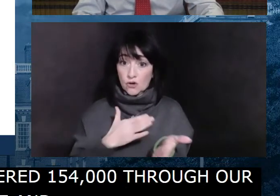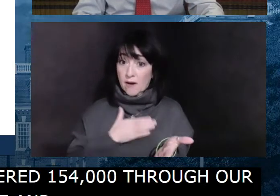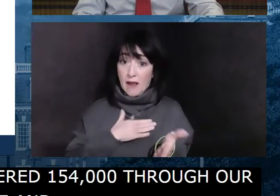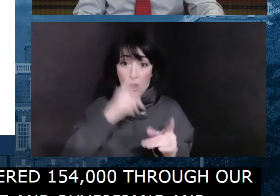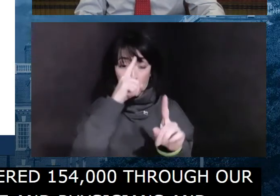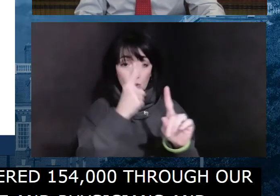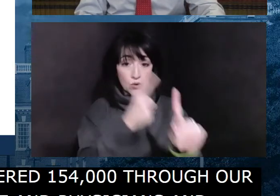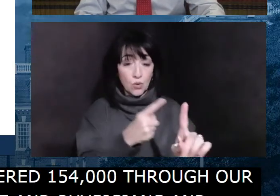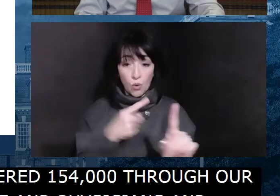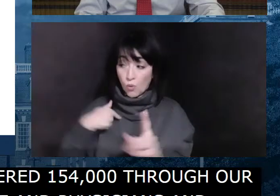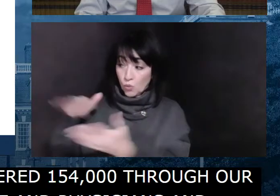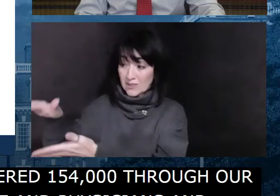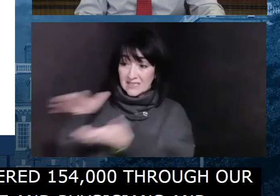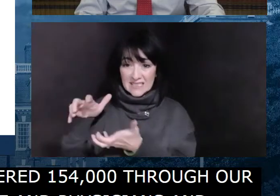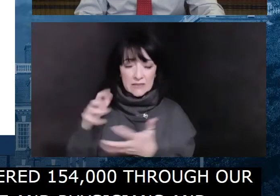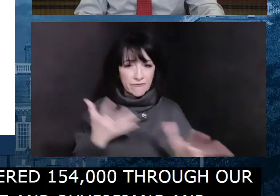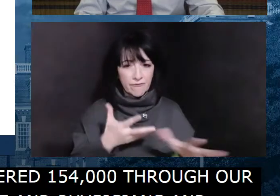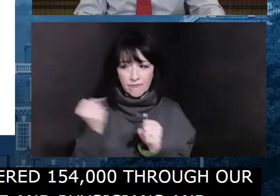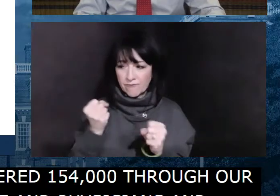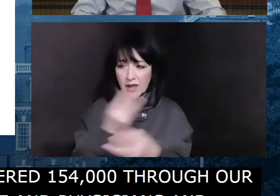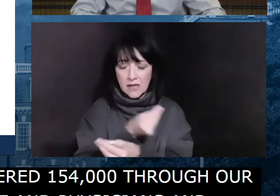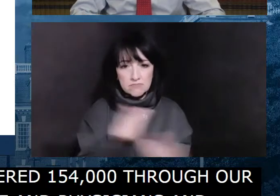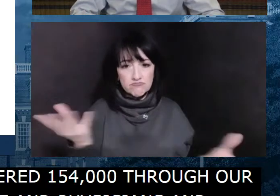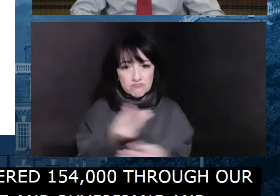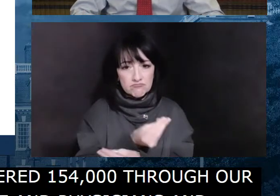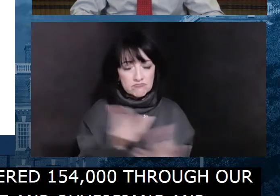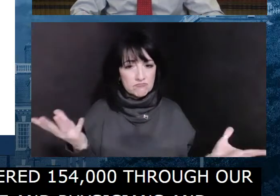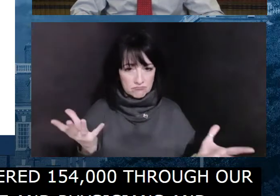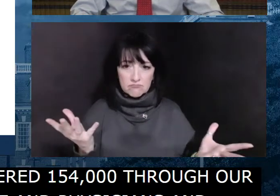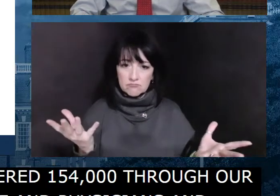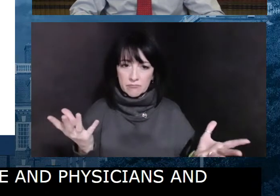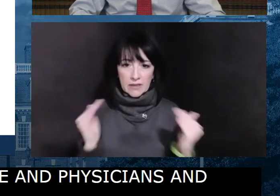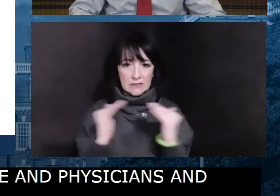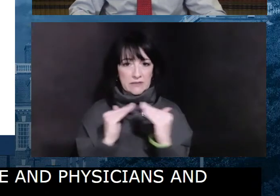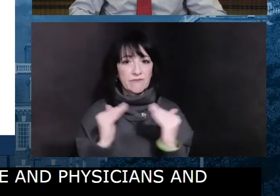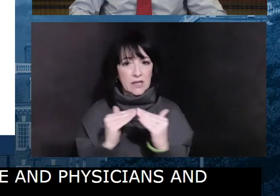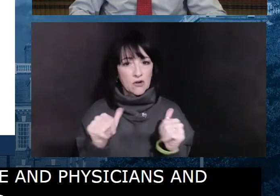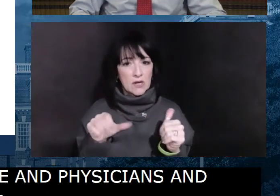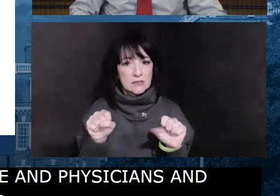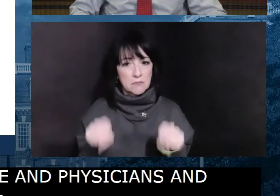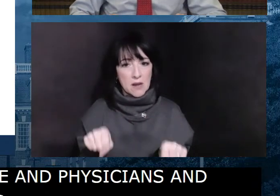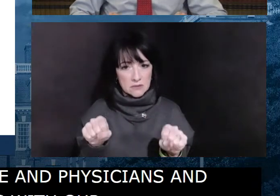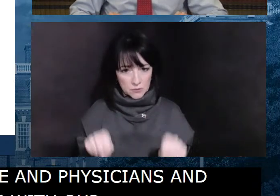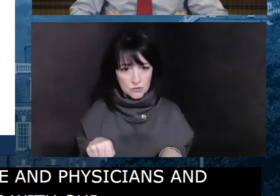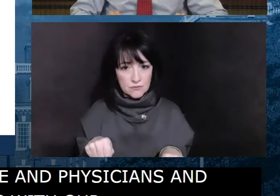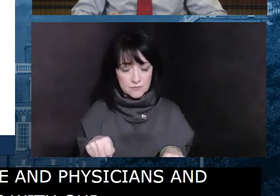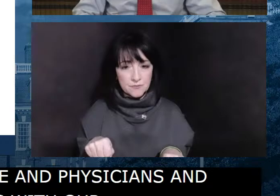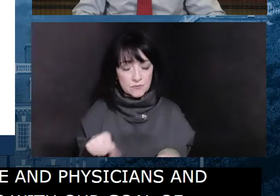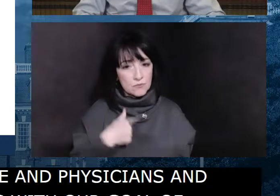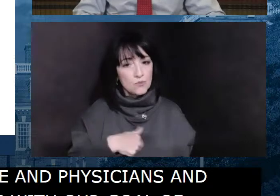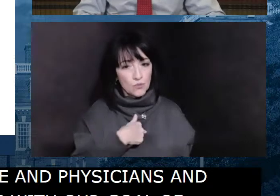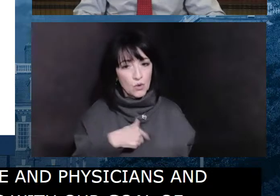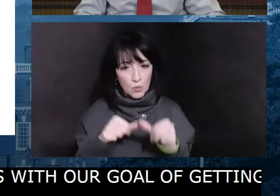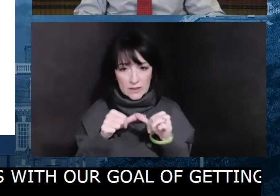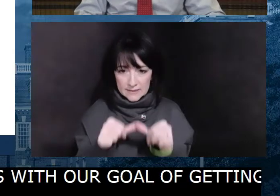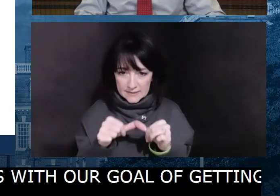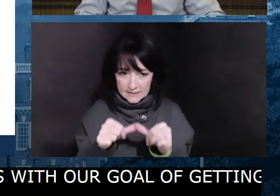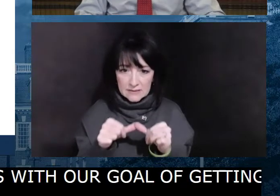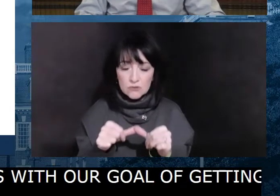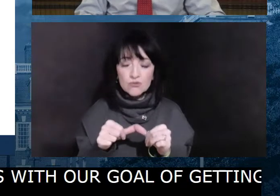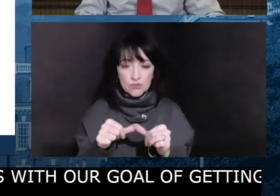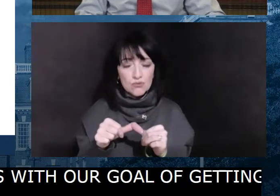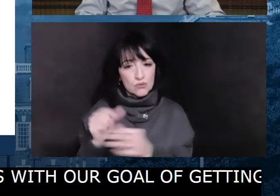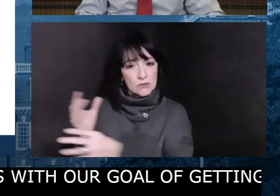fast, as efficiently, and as equitably as possible, we continue to get additional